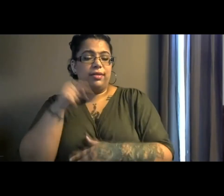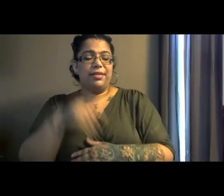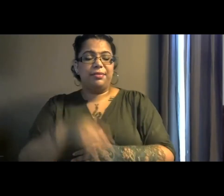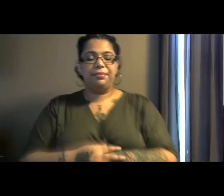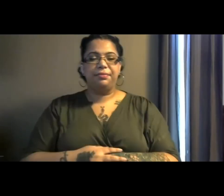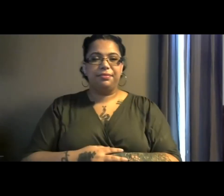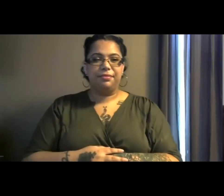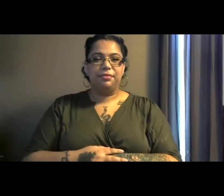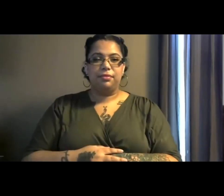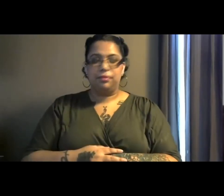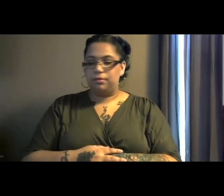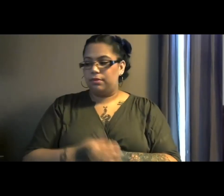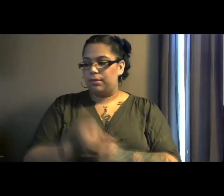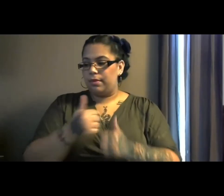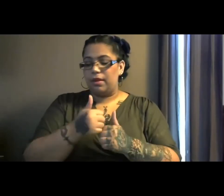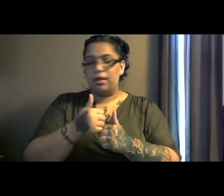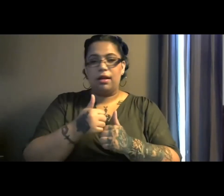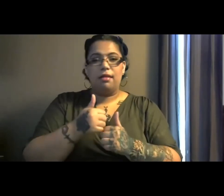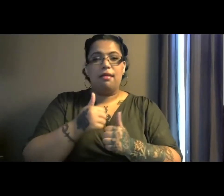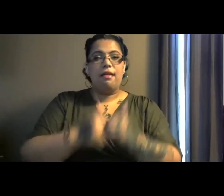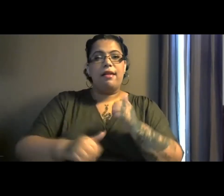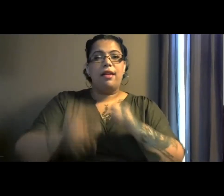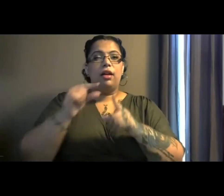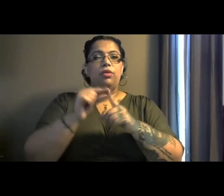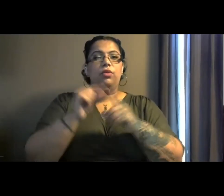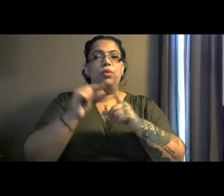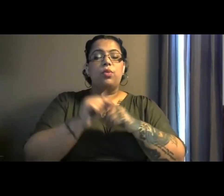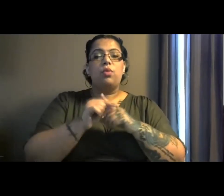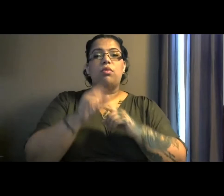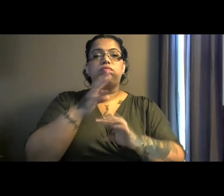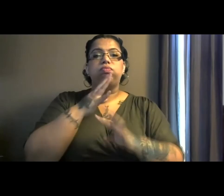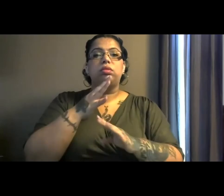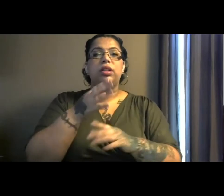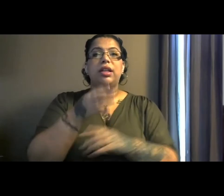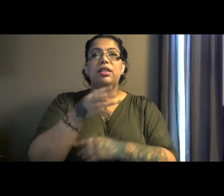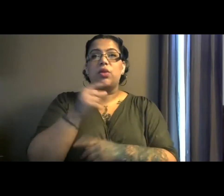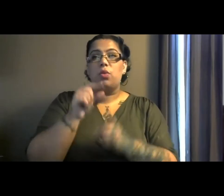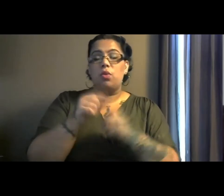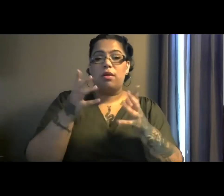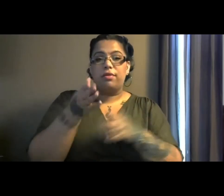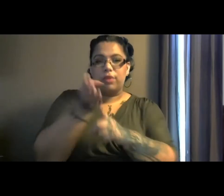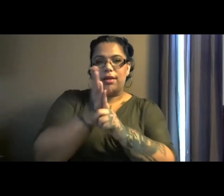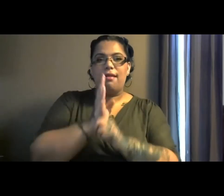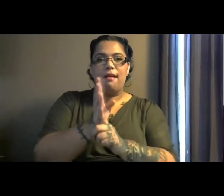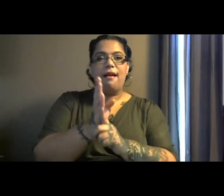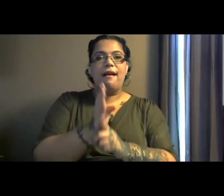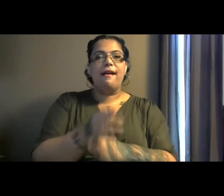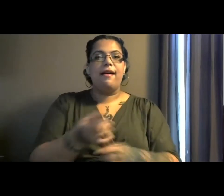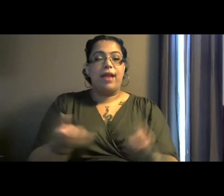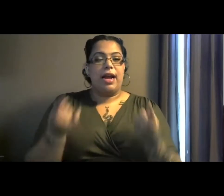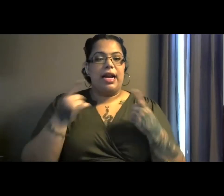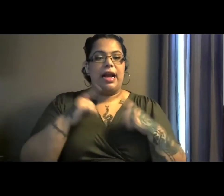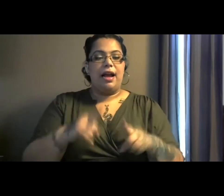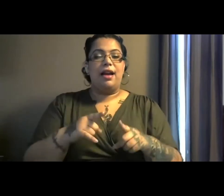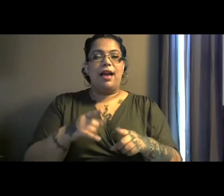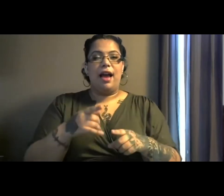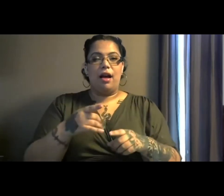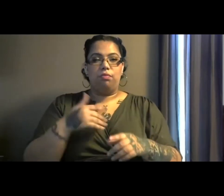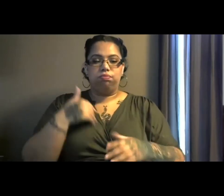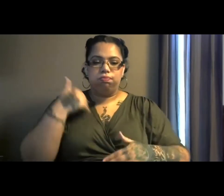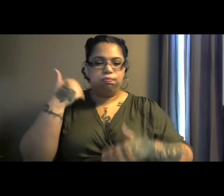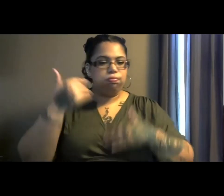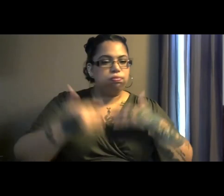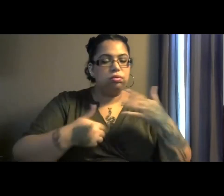And so every word spoken today is the word of God, and it comes freely and effortlessly from our minister, and it